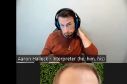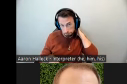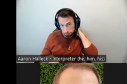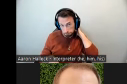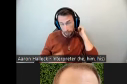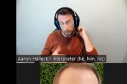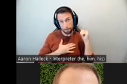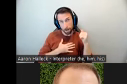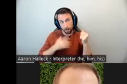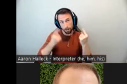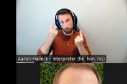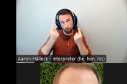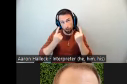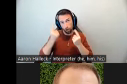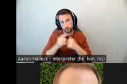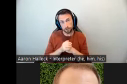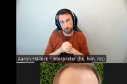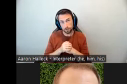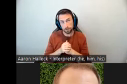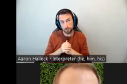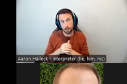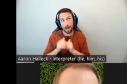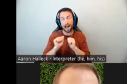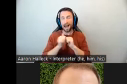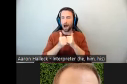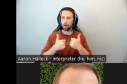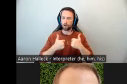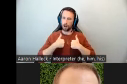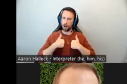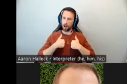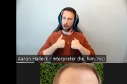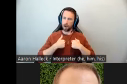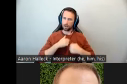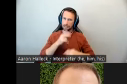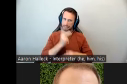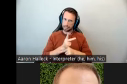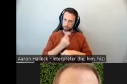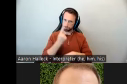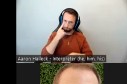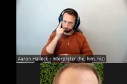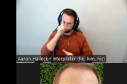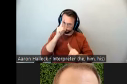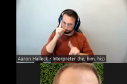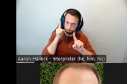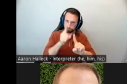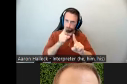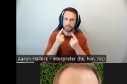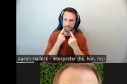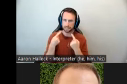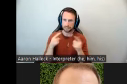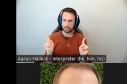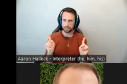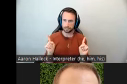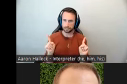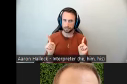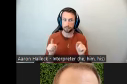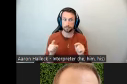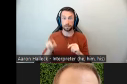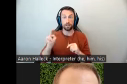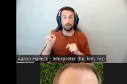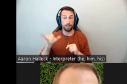mind on that success, that future success? NYU has a beautiful motto, and I get all emotional when I think about it,